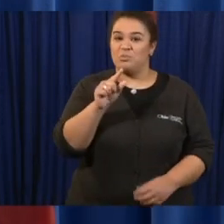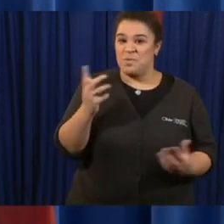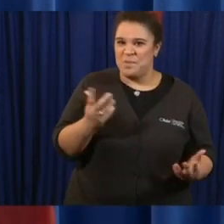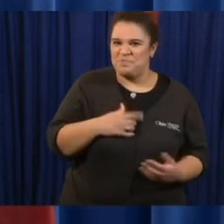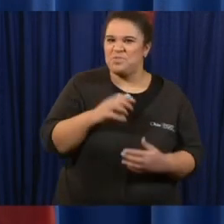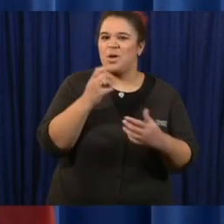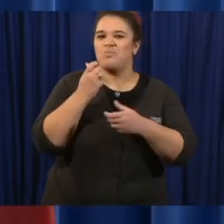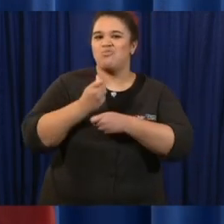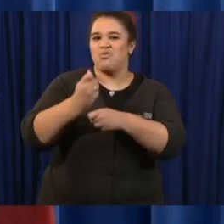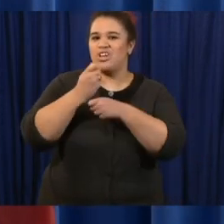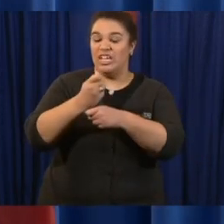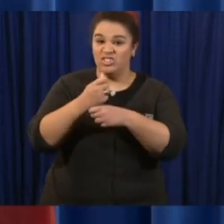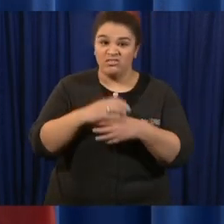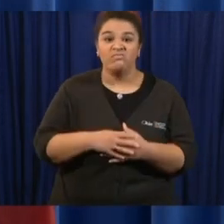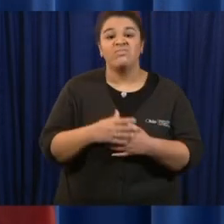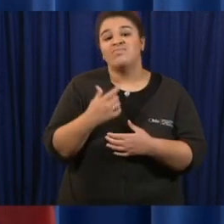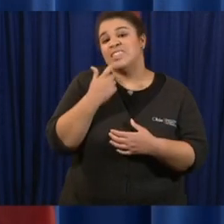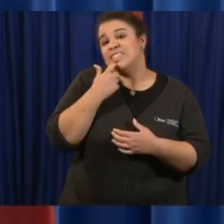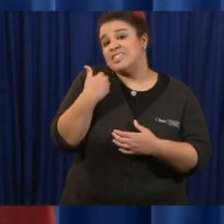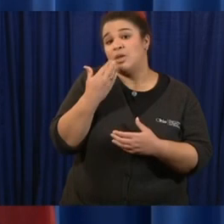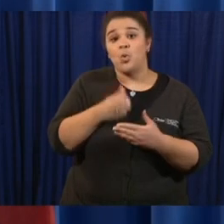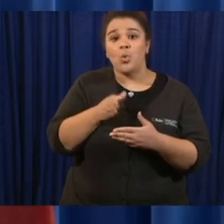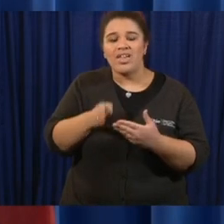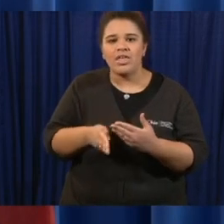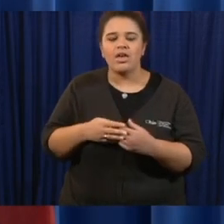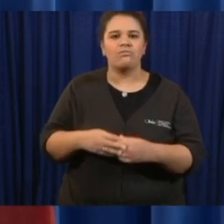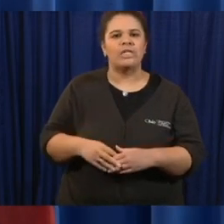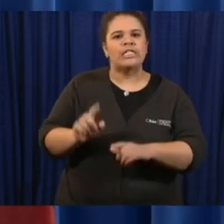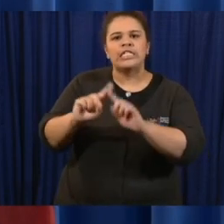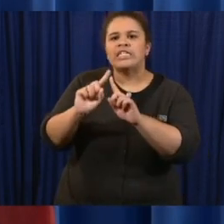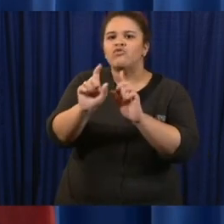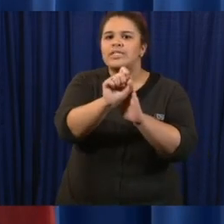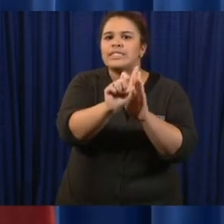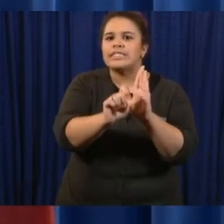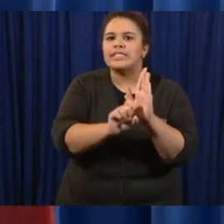over many state capitals. Here today, it was very difficult to